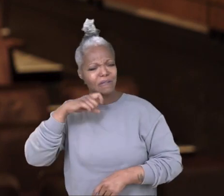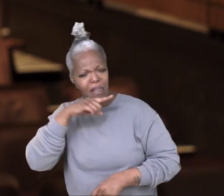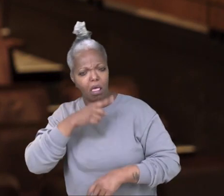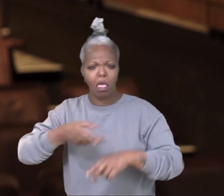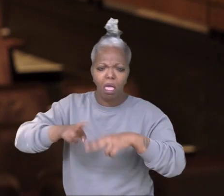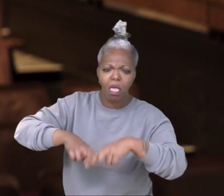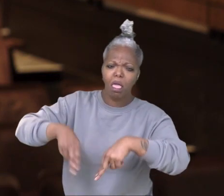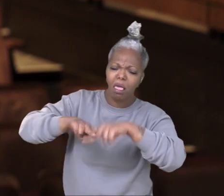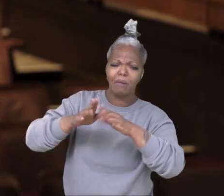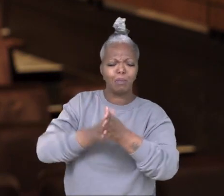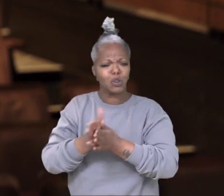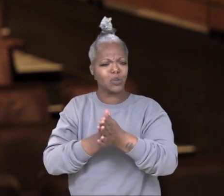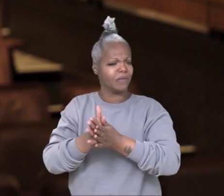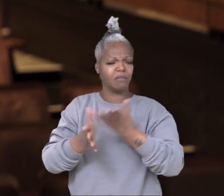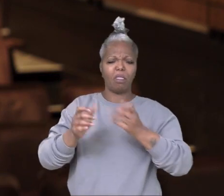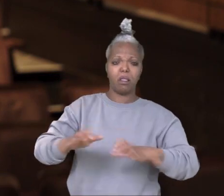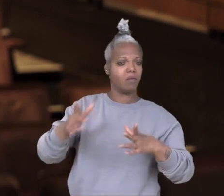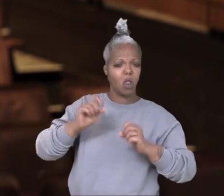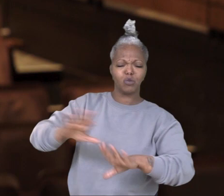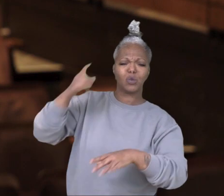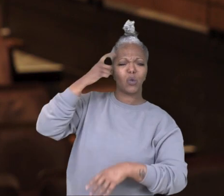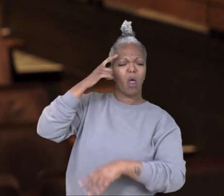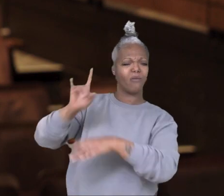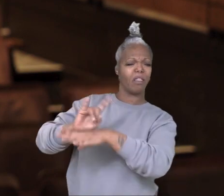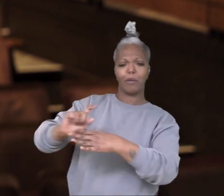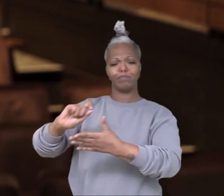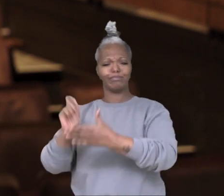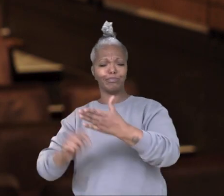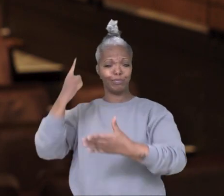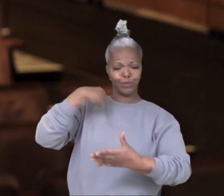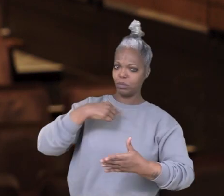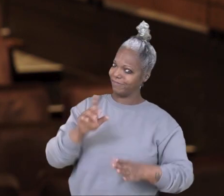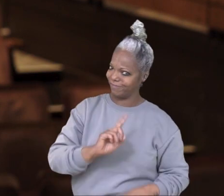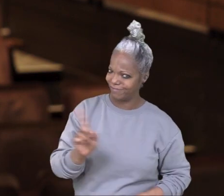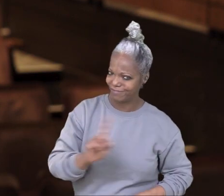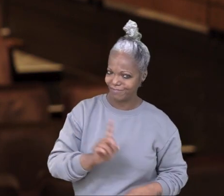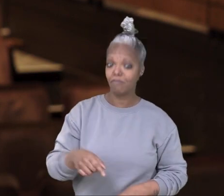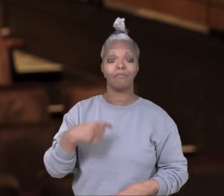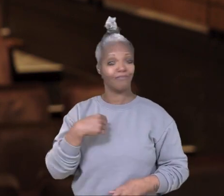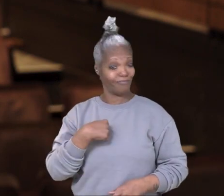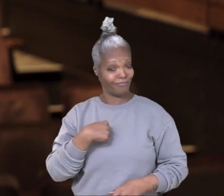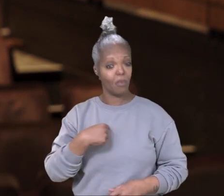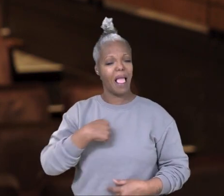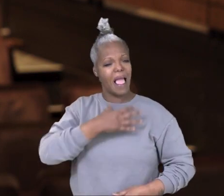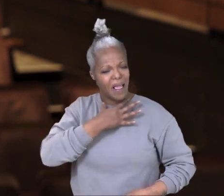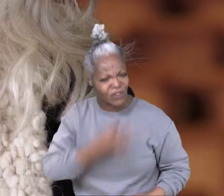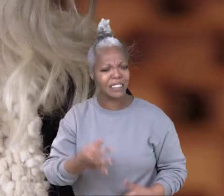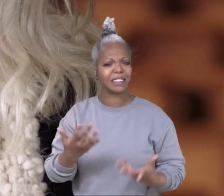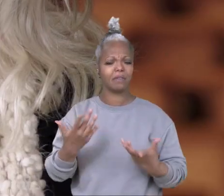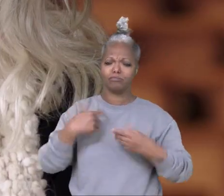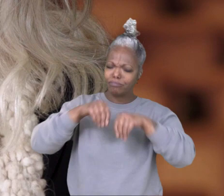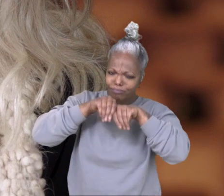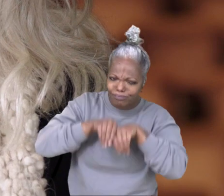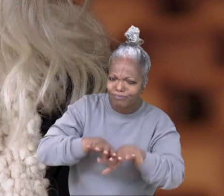our tired and overstimulated brains would rather have AI write a speech for us. And no, AI did not write this for me.